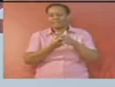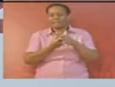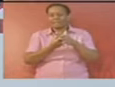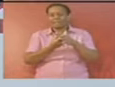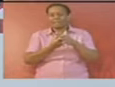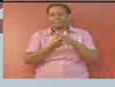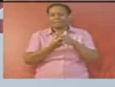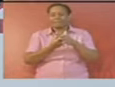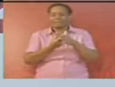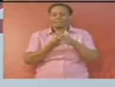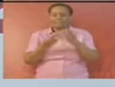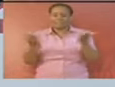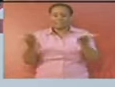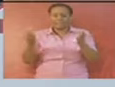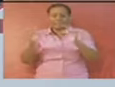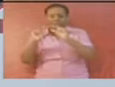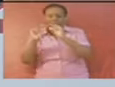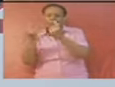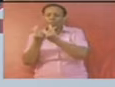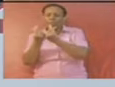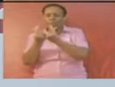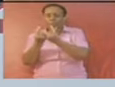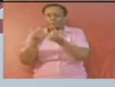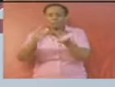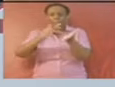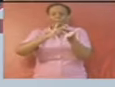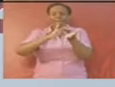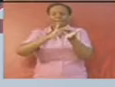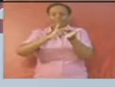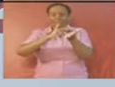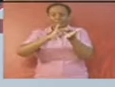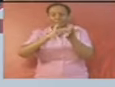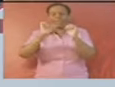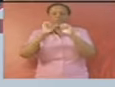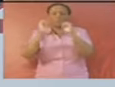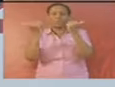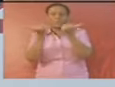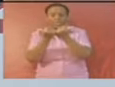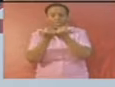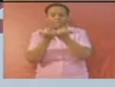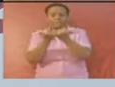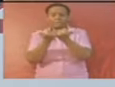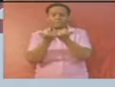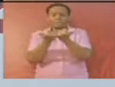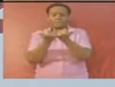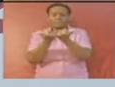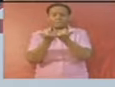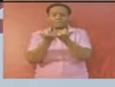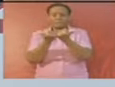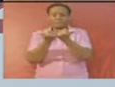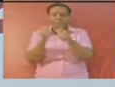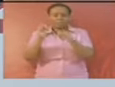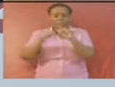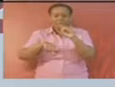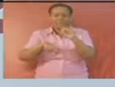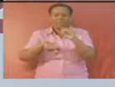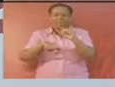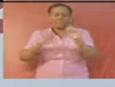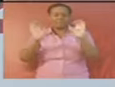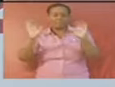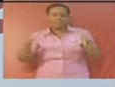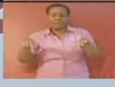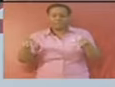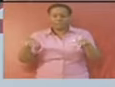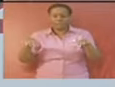Medical Association via its president, Dr. Darren Dukiram, to have them be a part of the vaccine